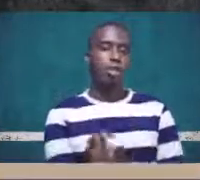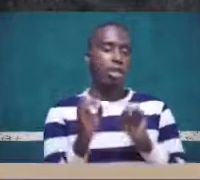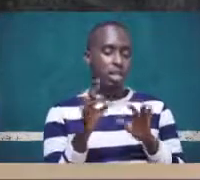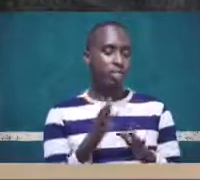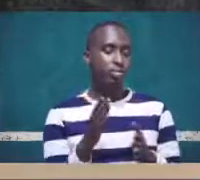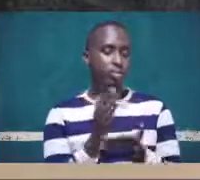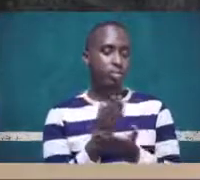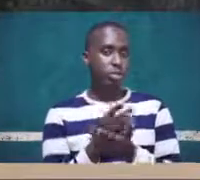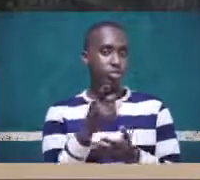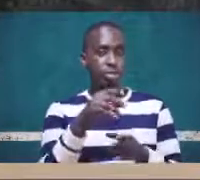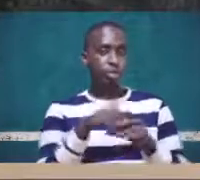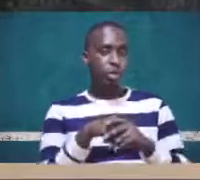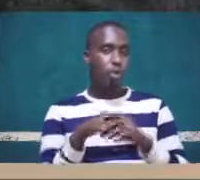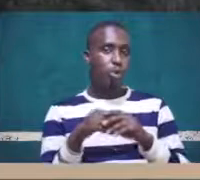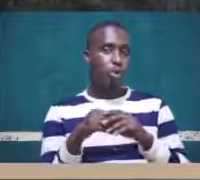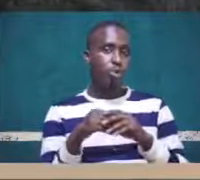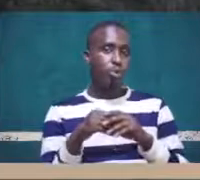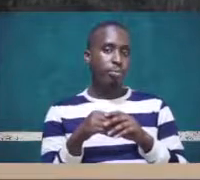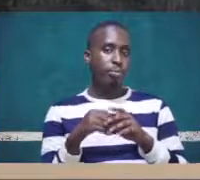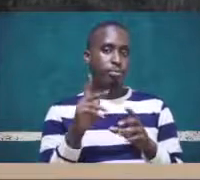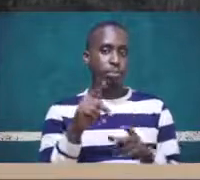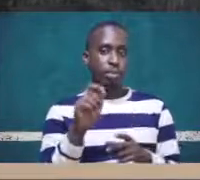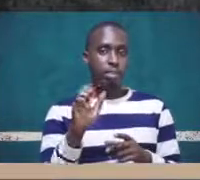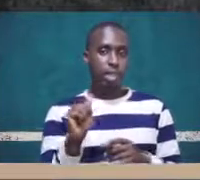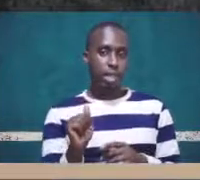area, member countries are given a privilege.